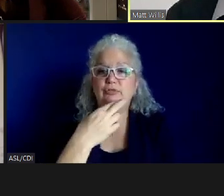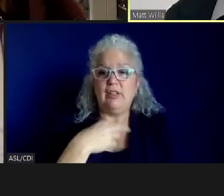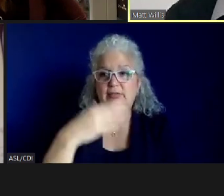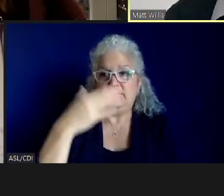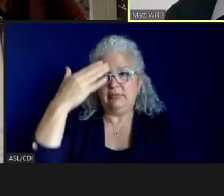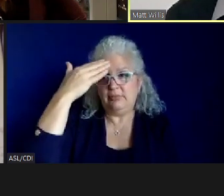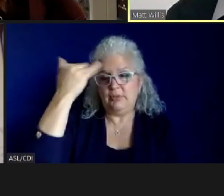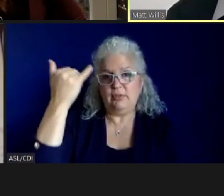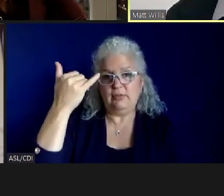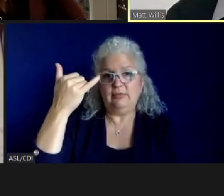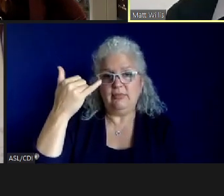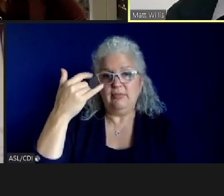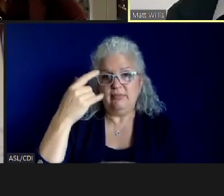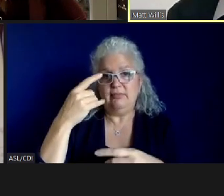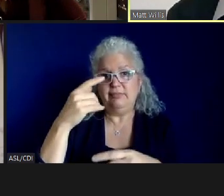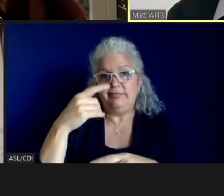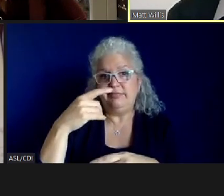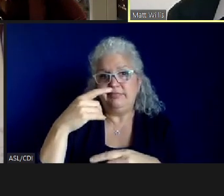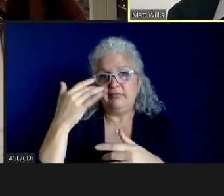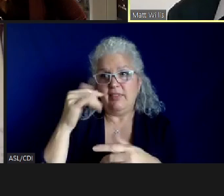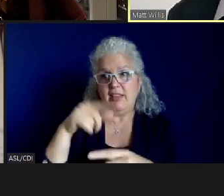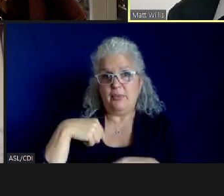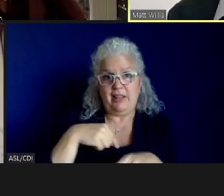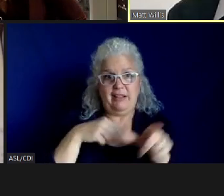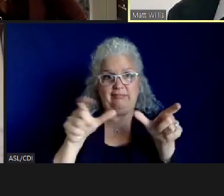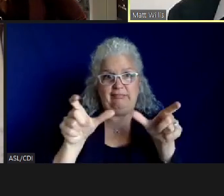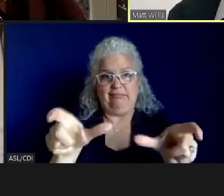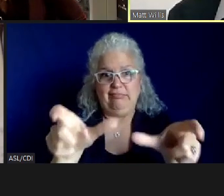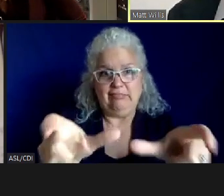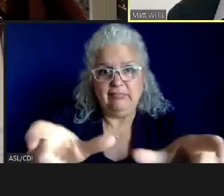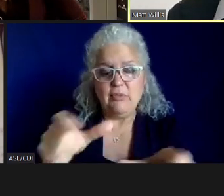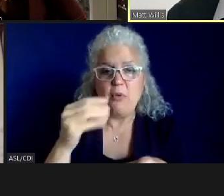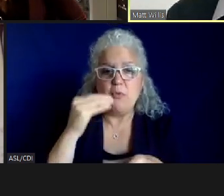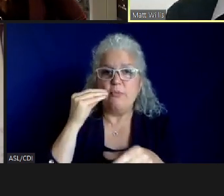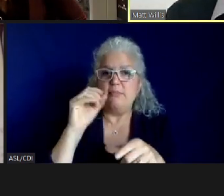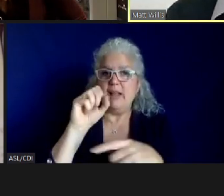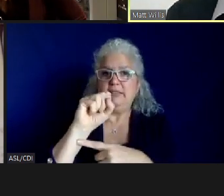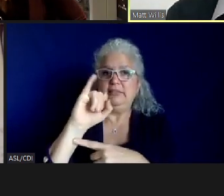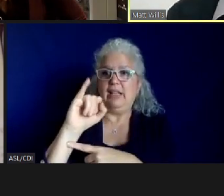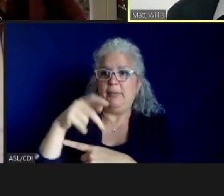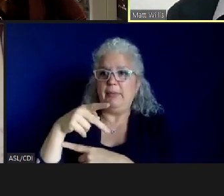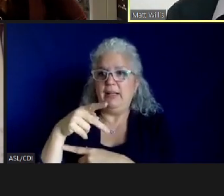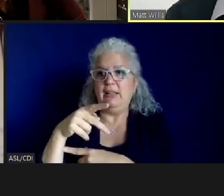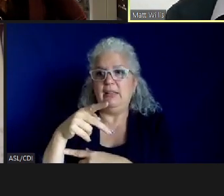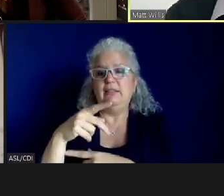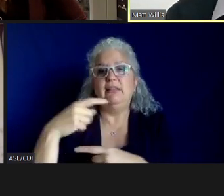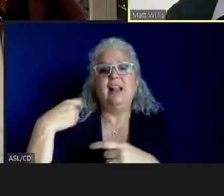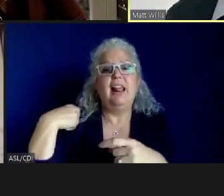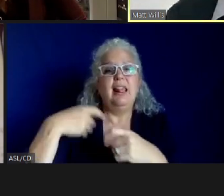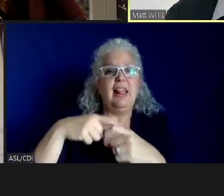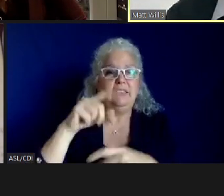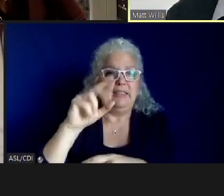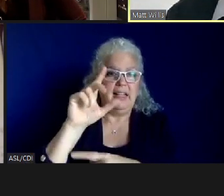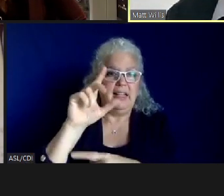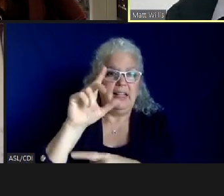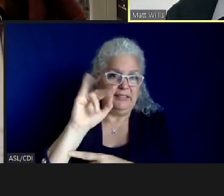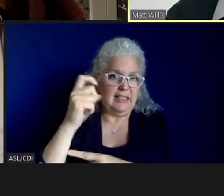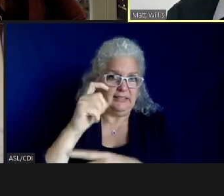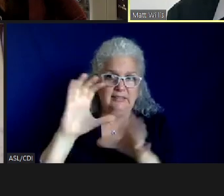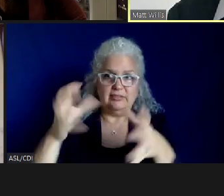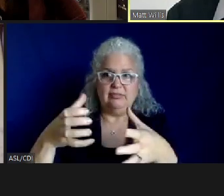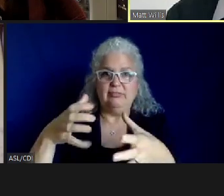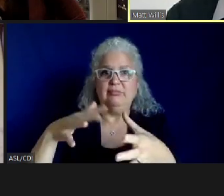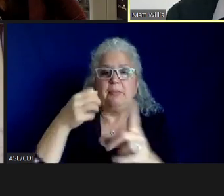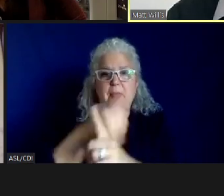that employs many of our lower income Latinx residents. And so the fact that the state prioritized them as